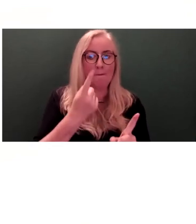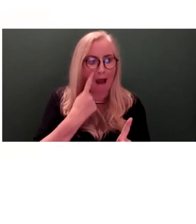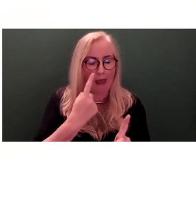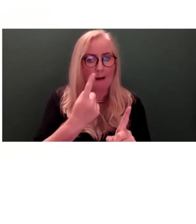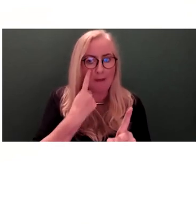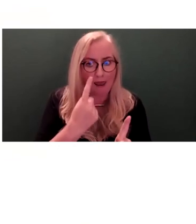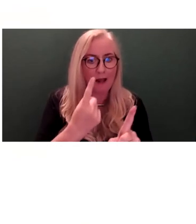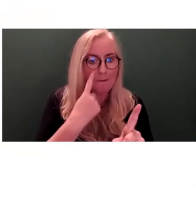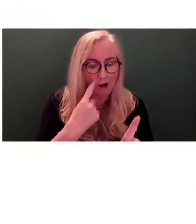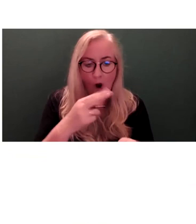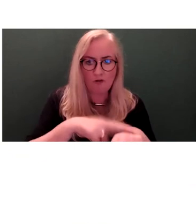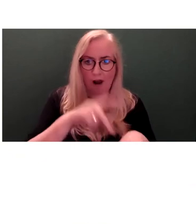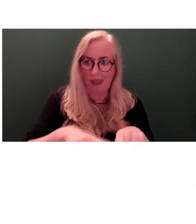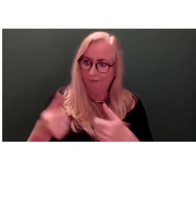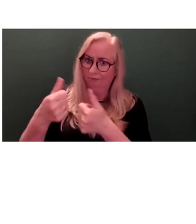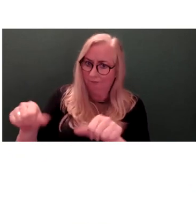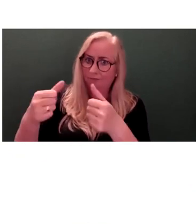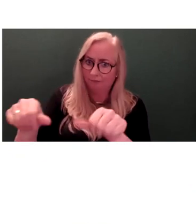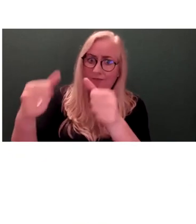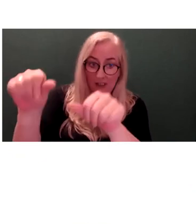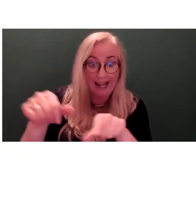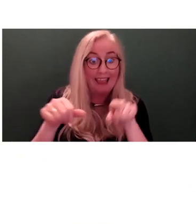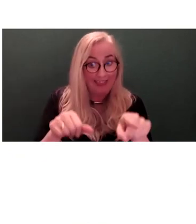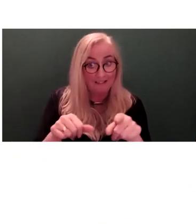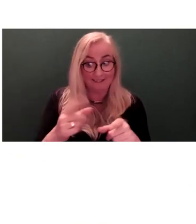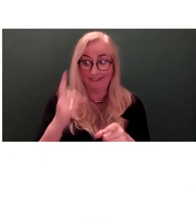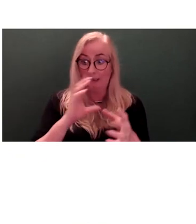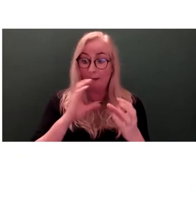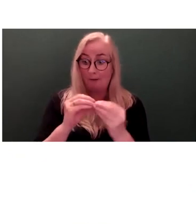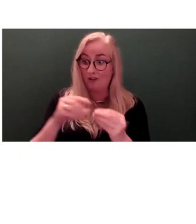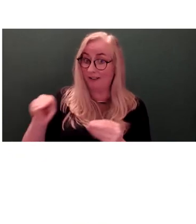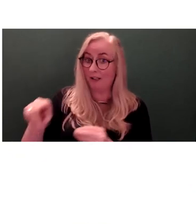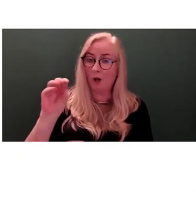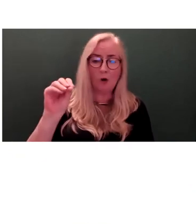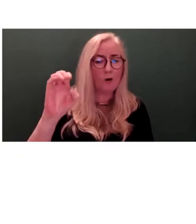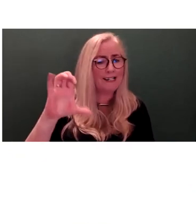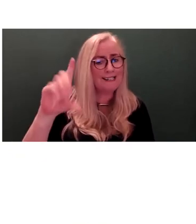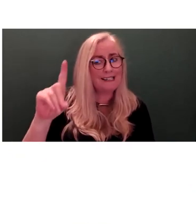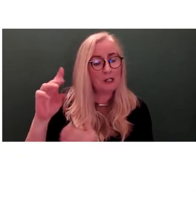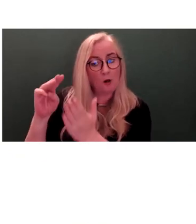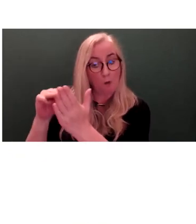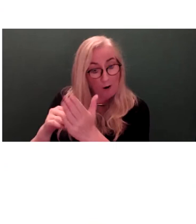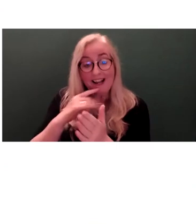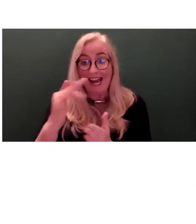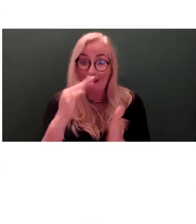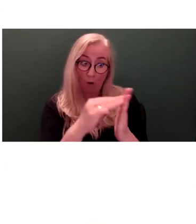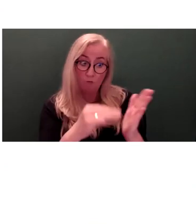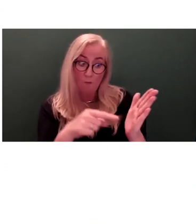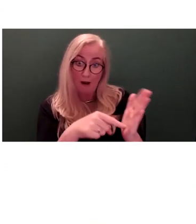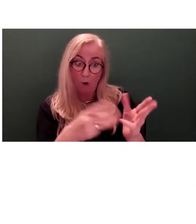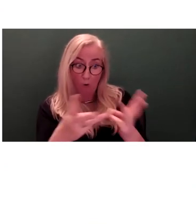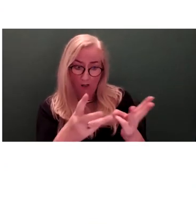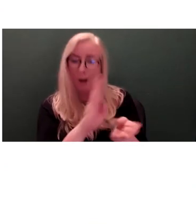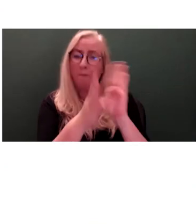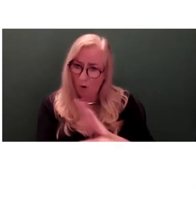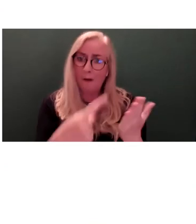them through. And this was also reflected in the OECD report. When a program works, let's make it policy.